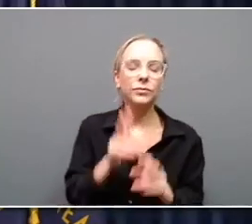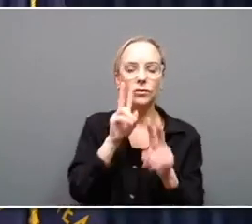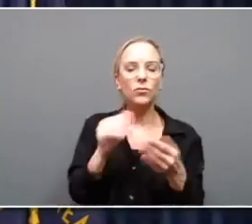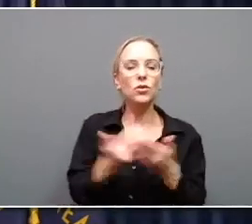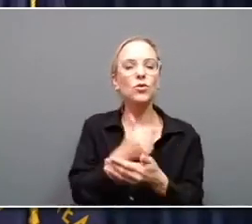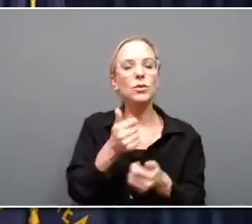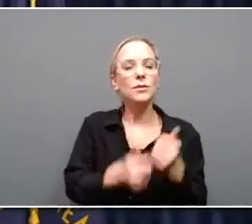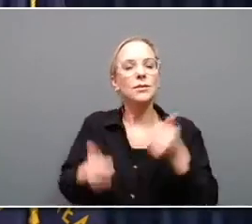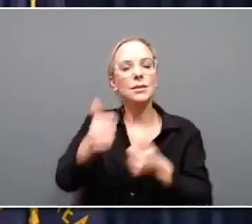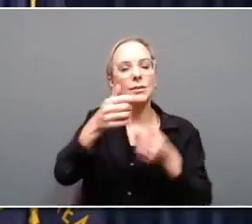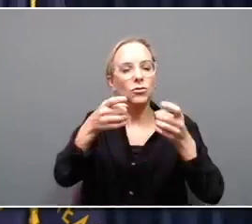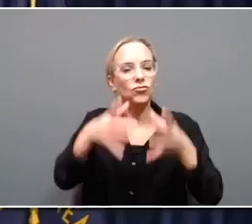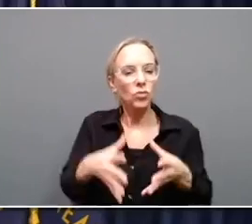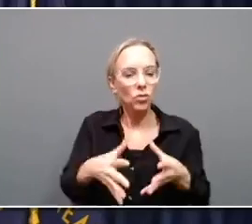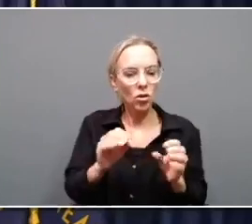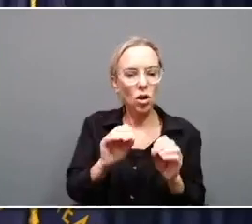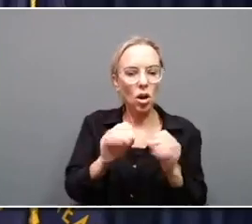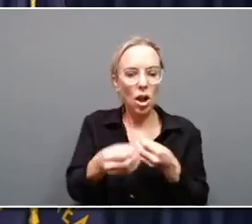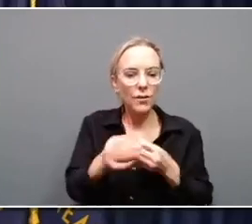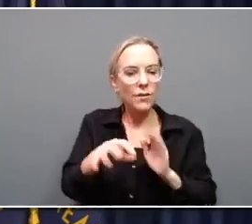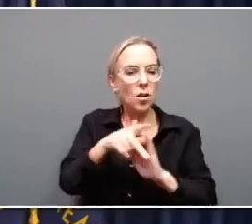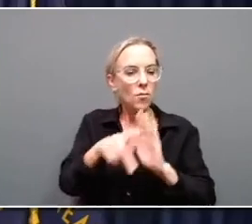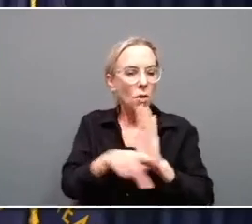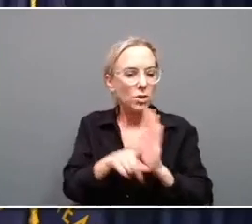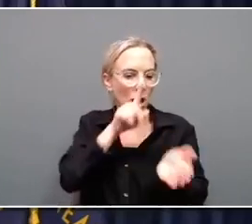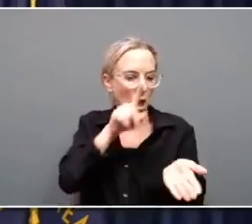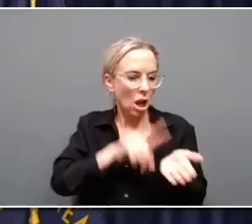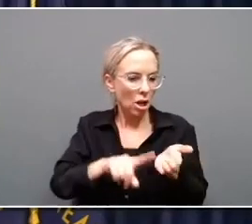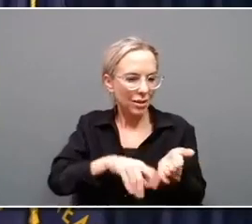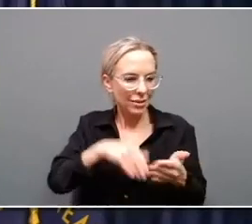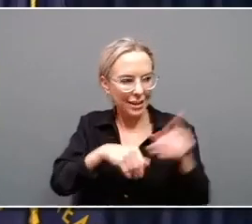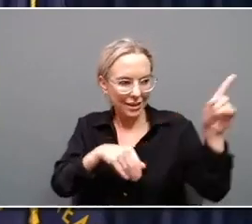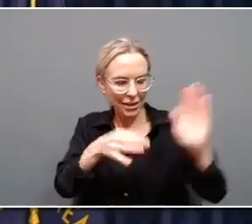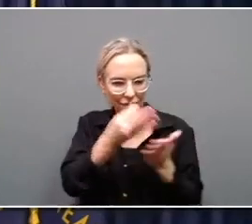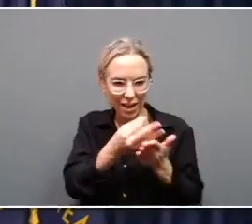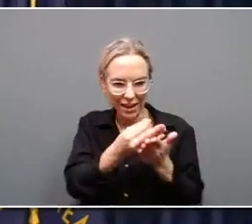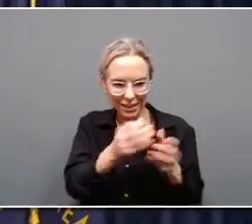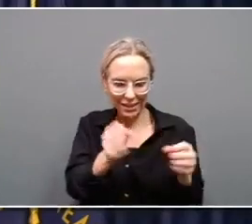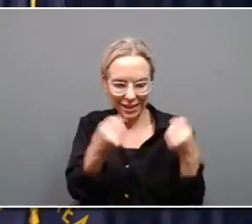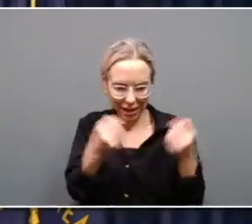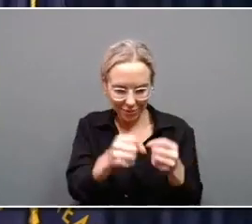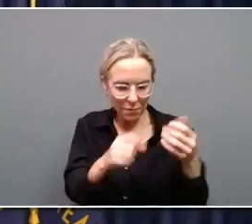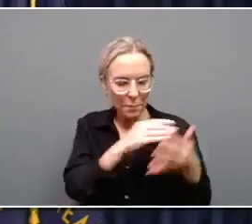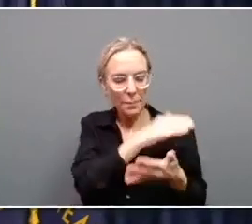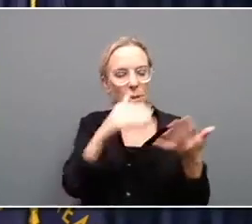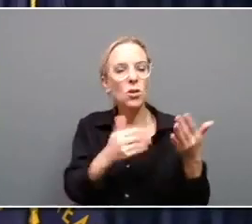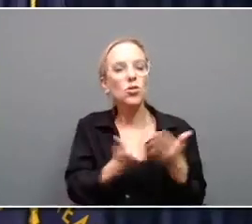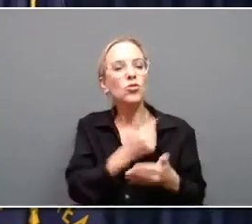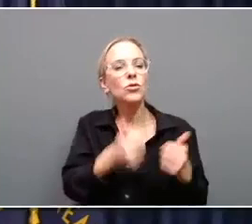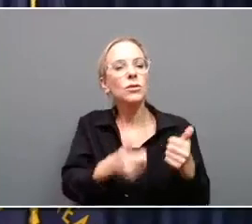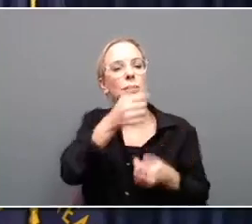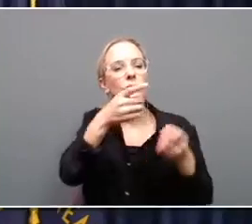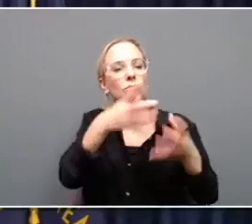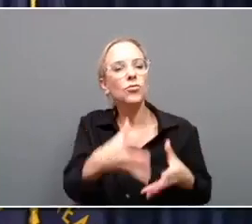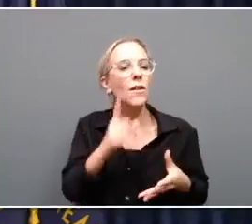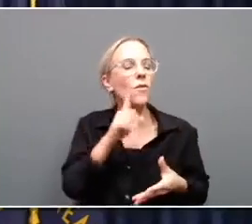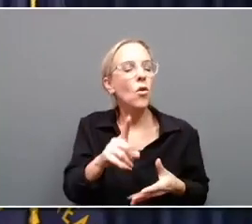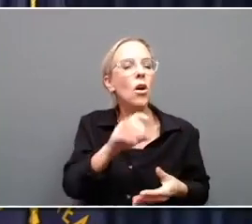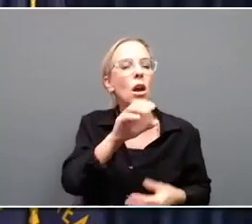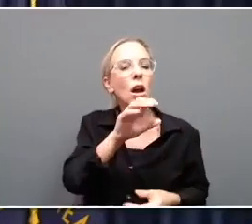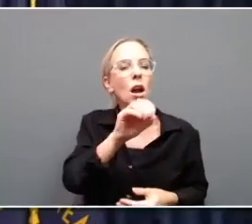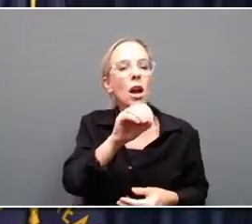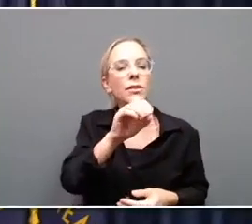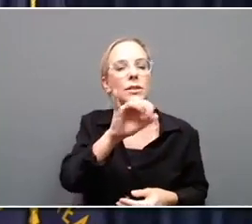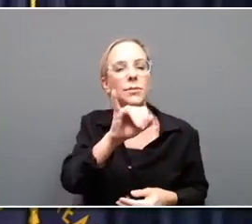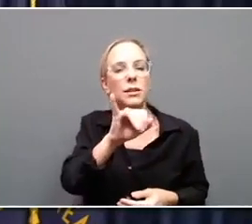of Office of Policy and Audit in the Finance Cabinet Administration, a new Executive Director for the Office of Inspector General at the Cabinet for